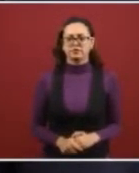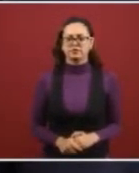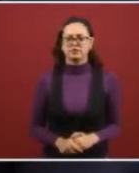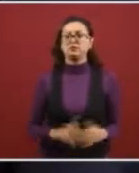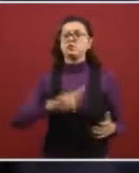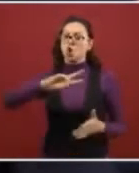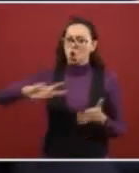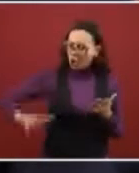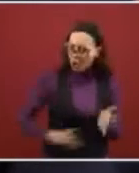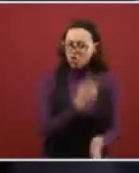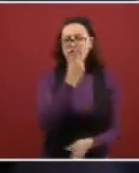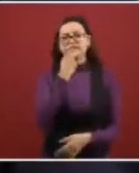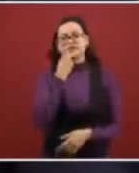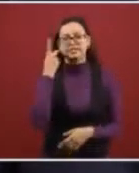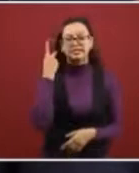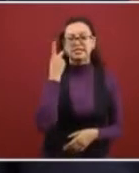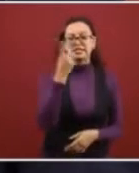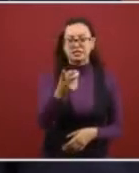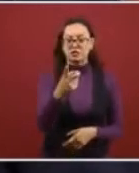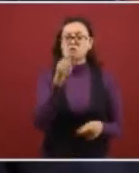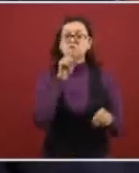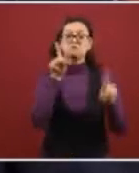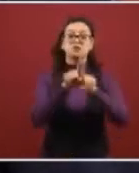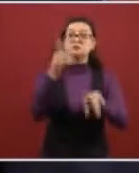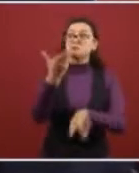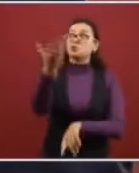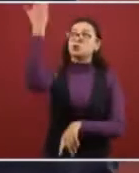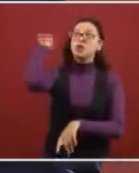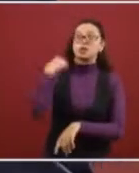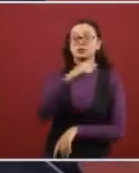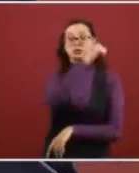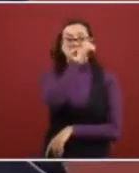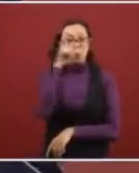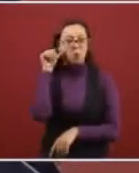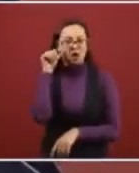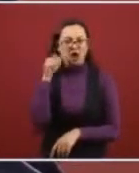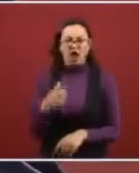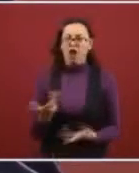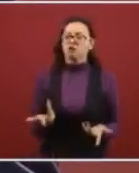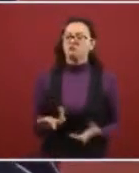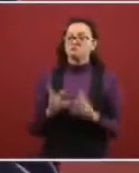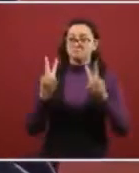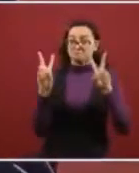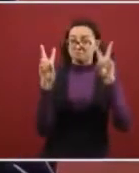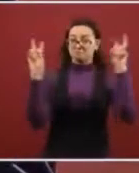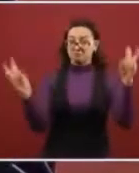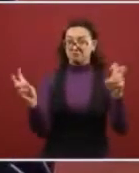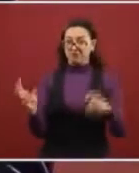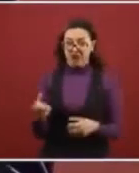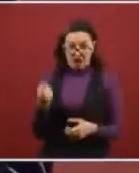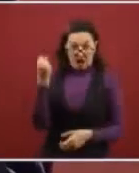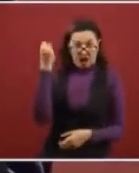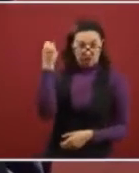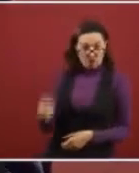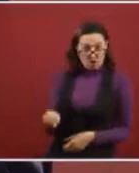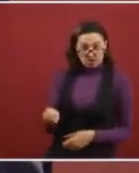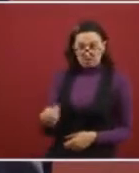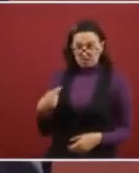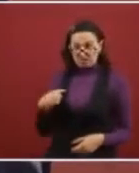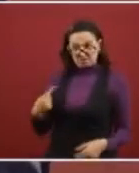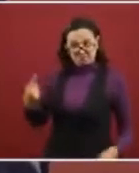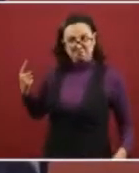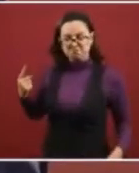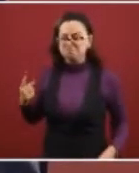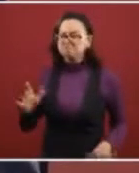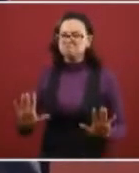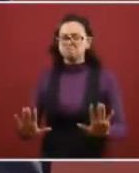Repito. I repeat. Lo que decía Juárez. What Juárez used to nada say. Por la fuerza. Nothing by force. Todo por la razón. Everything